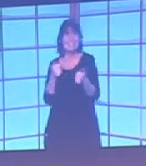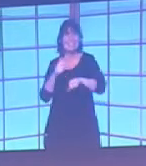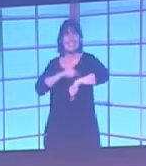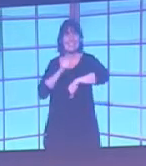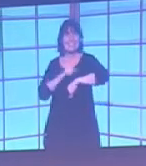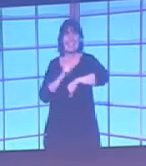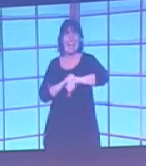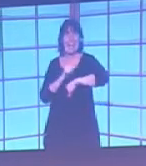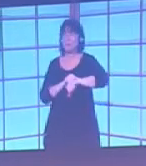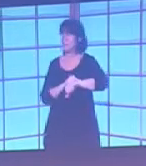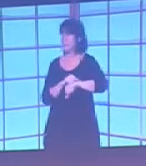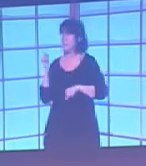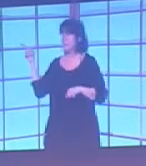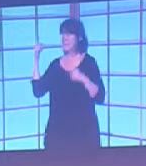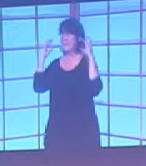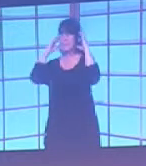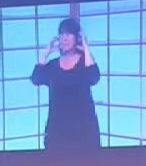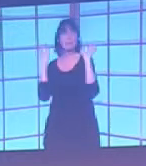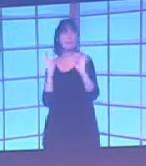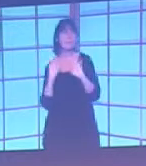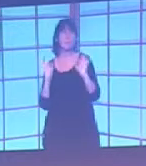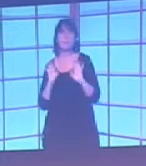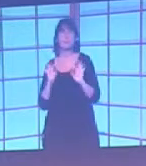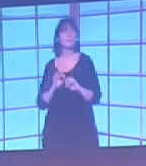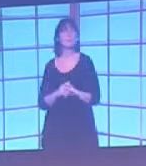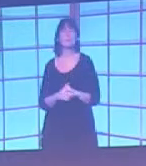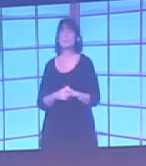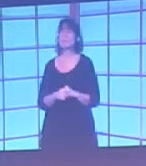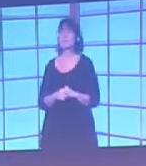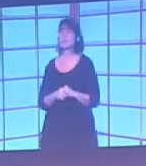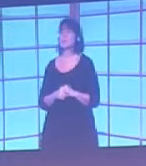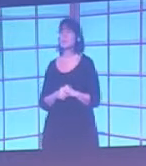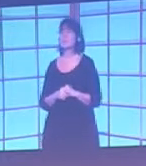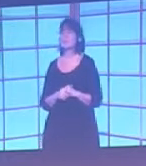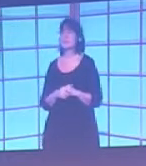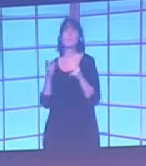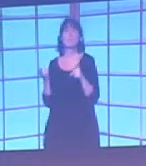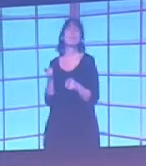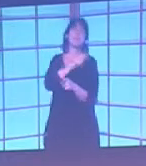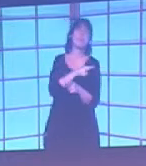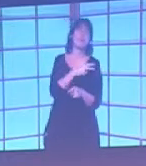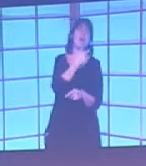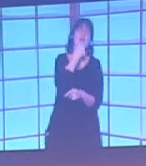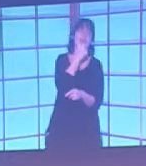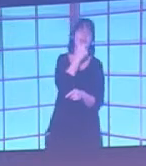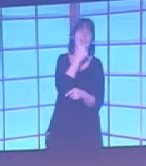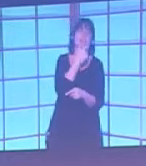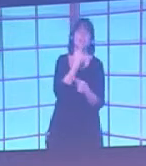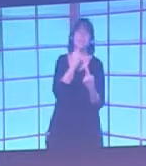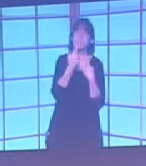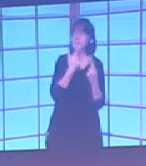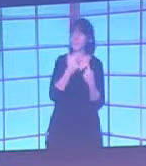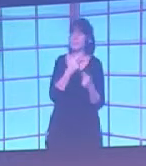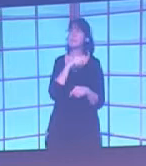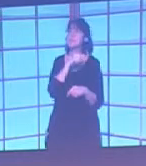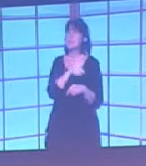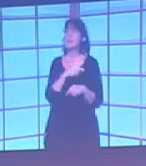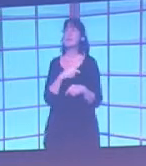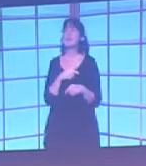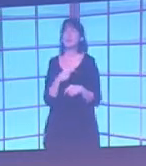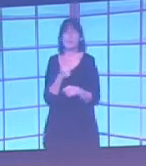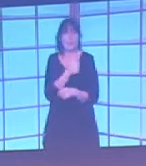need to have it translated, sorry. As we said yesterday, we've actually only had the association has